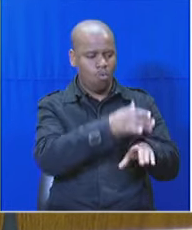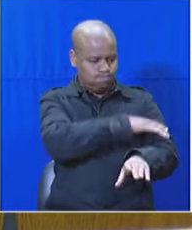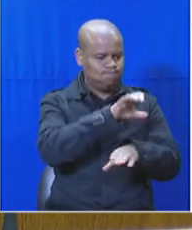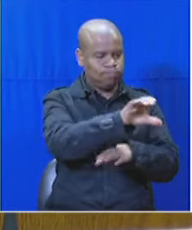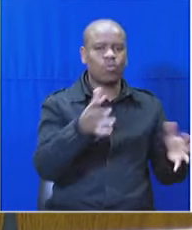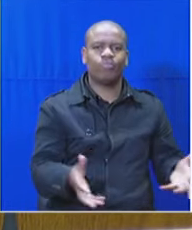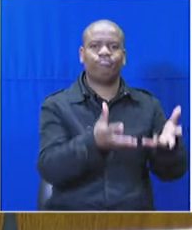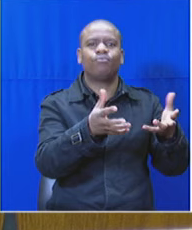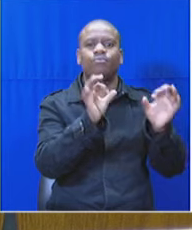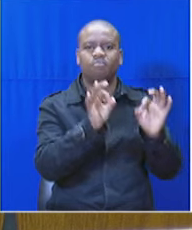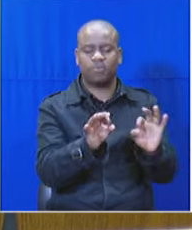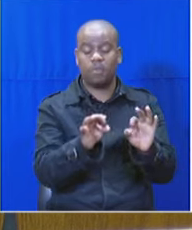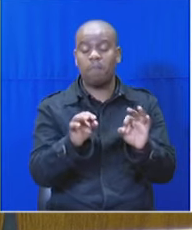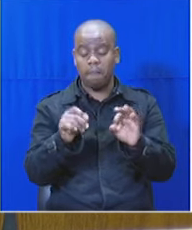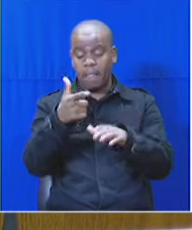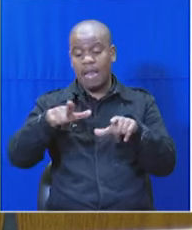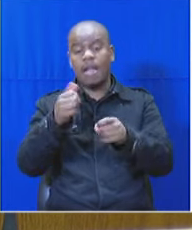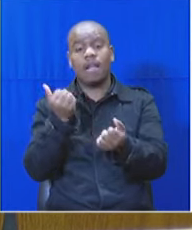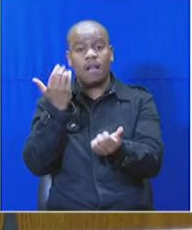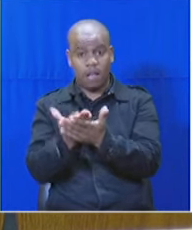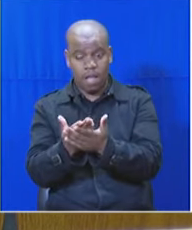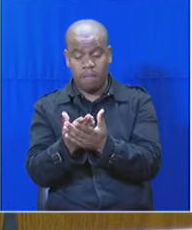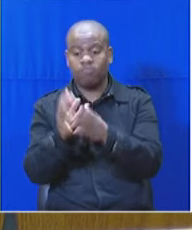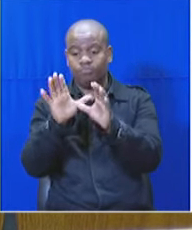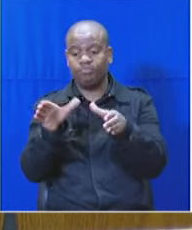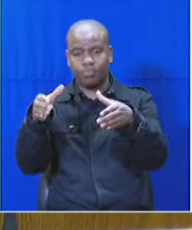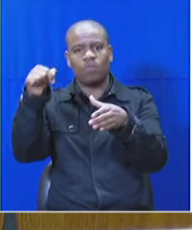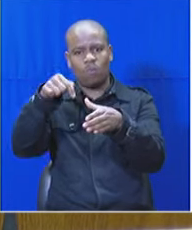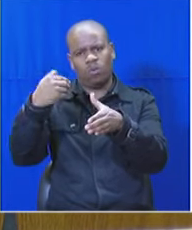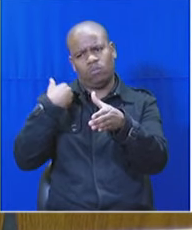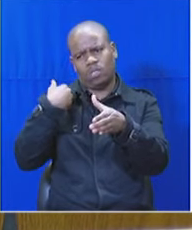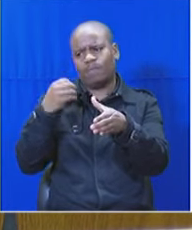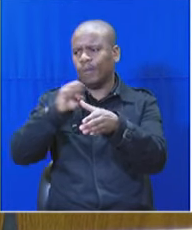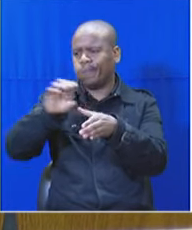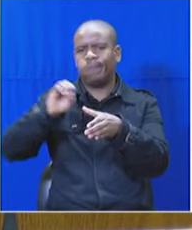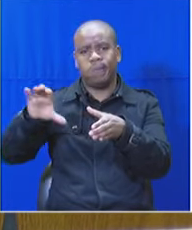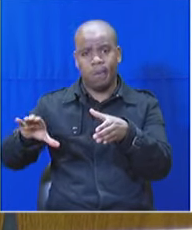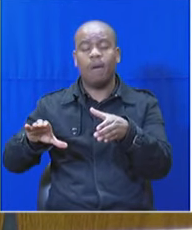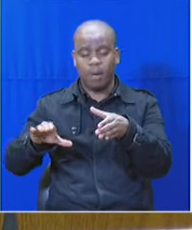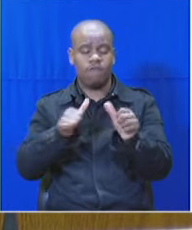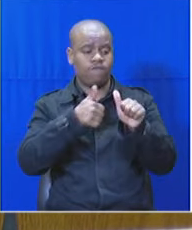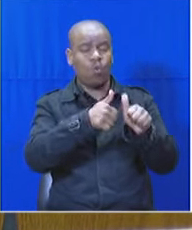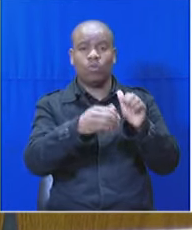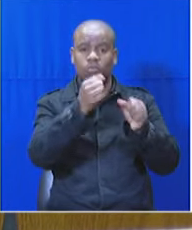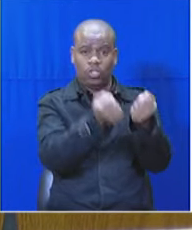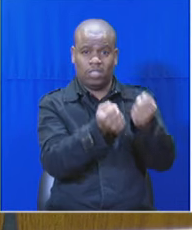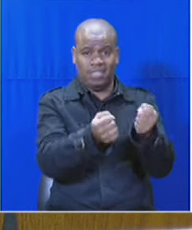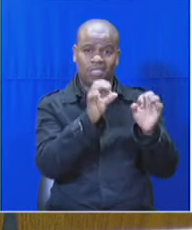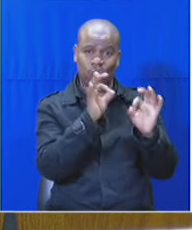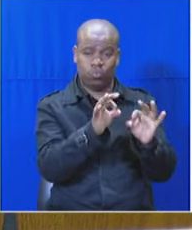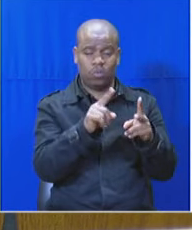A land claims tribunal functioning in an equitable manner according to the principles of justice laid out in legislation